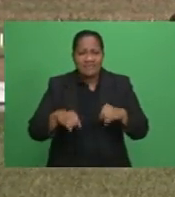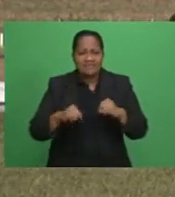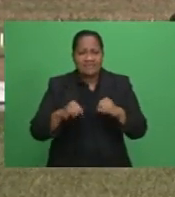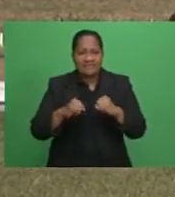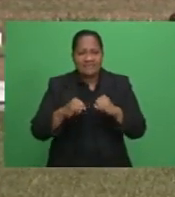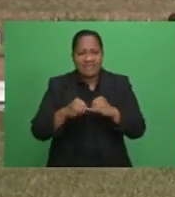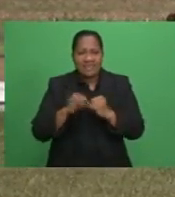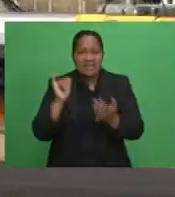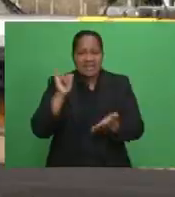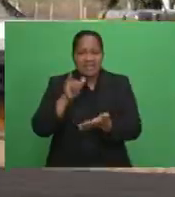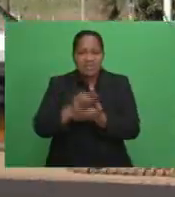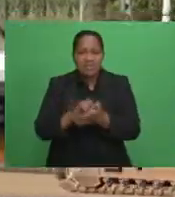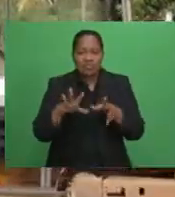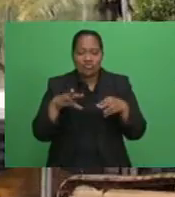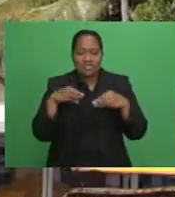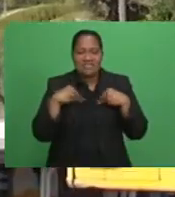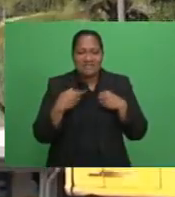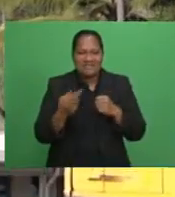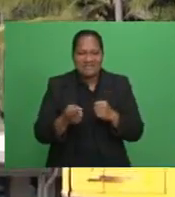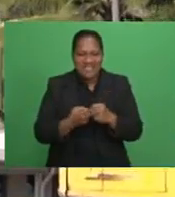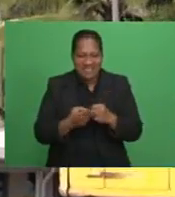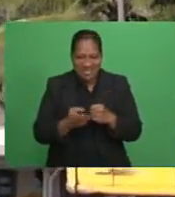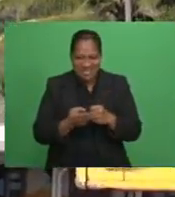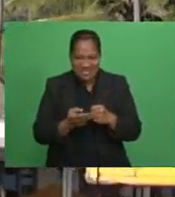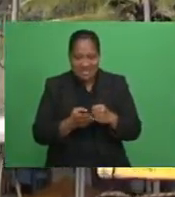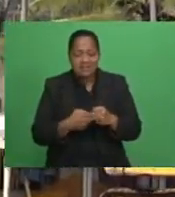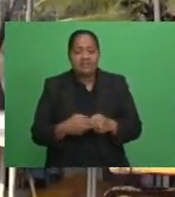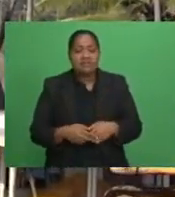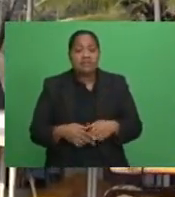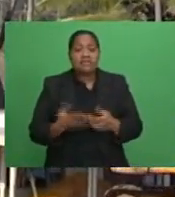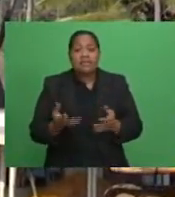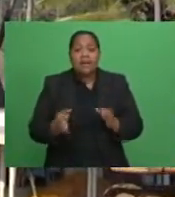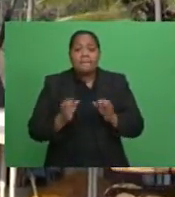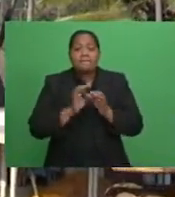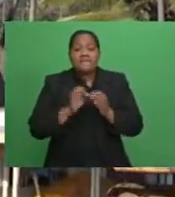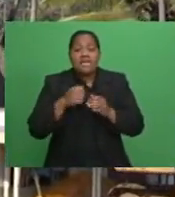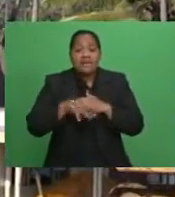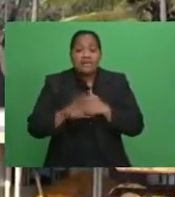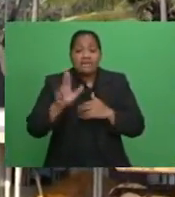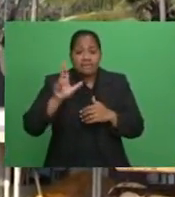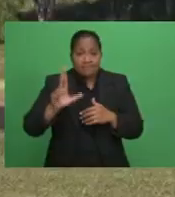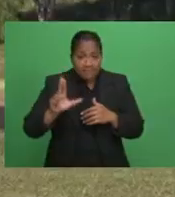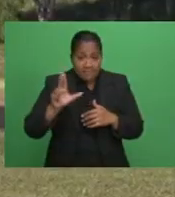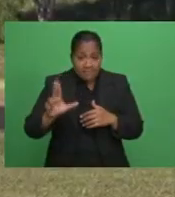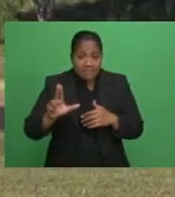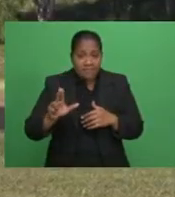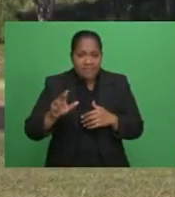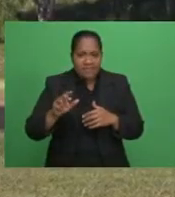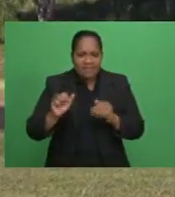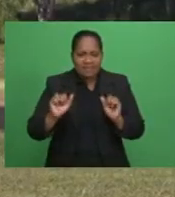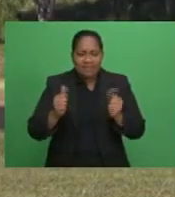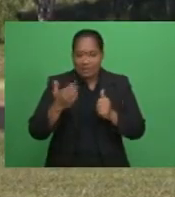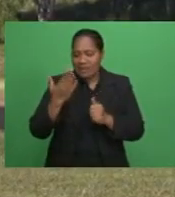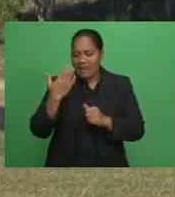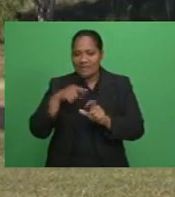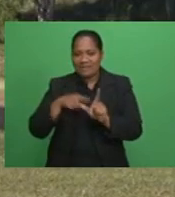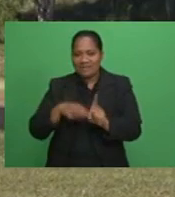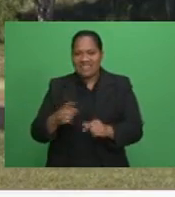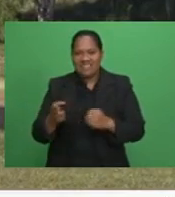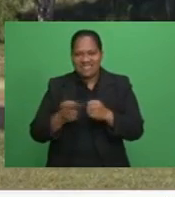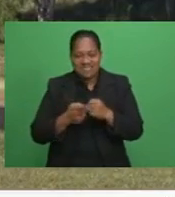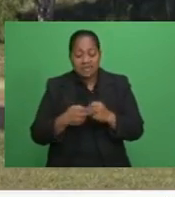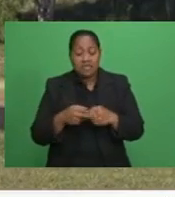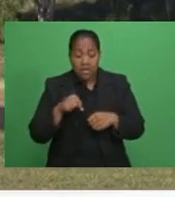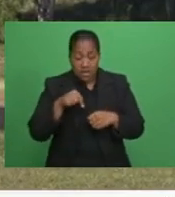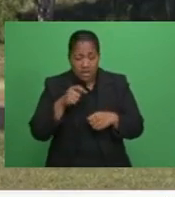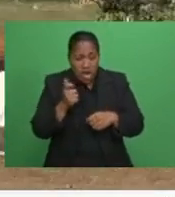receive an upgrade. The airports at Mbureta in Levuka and Lakemba in Laos were upgraded last year. Earlier this year, upgrade works